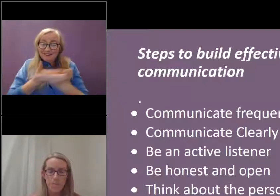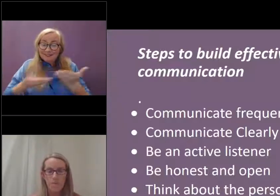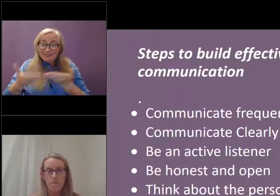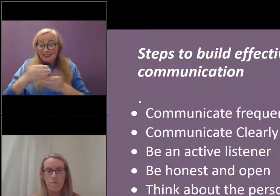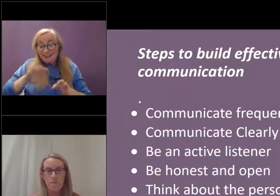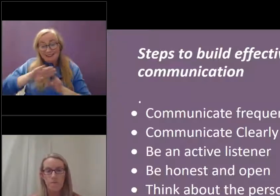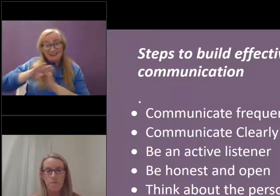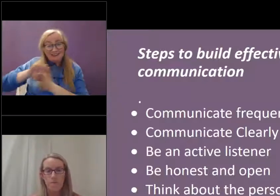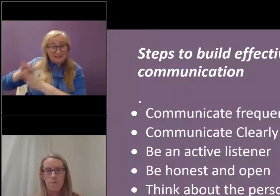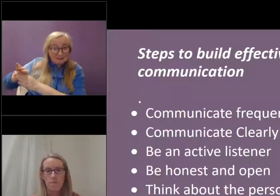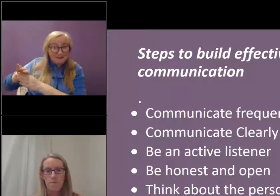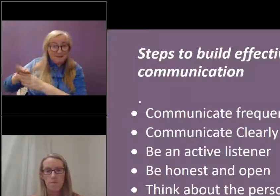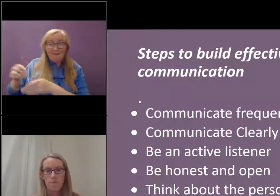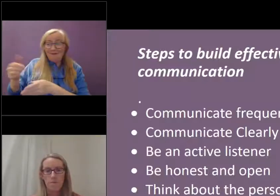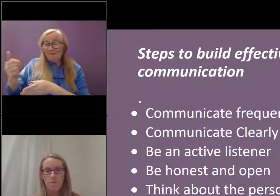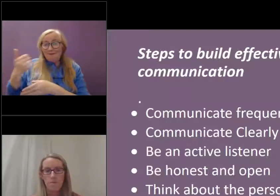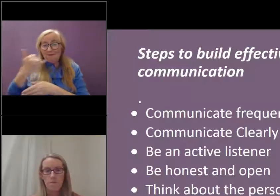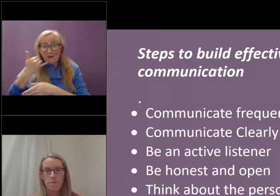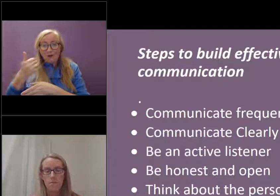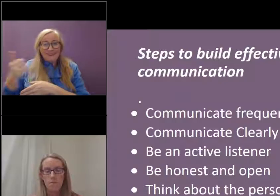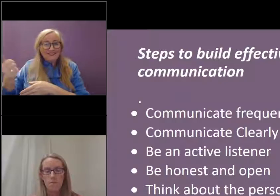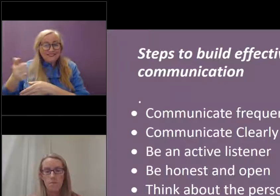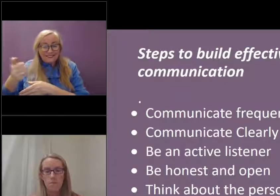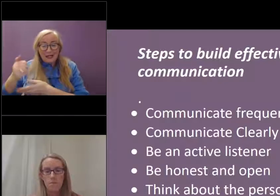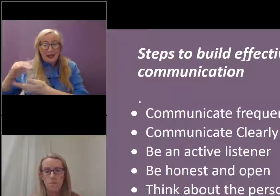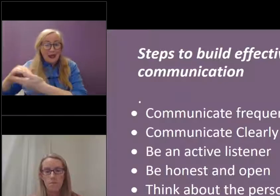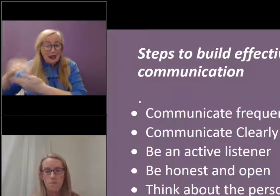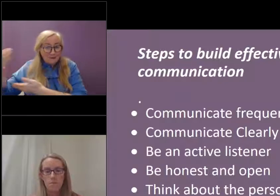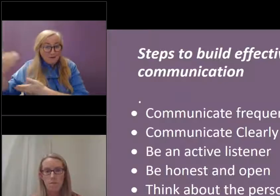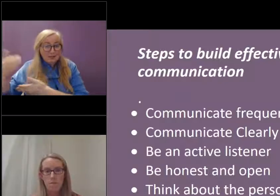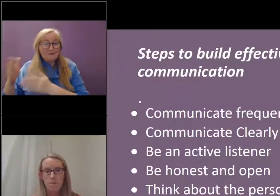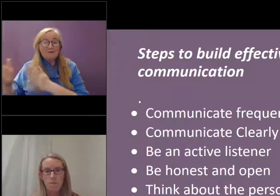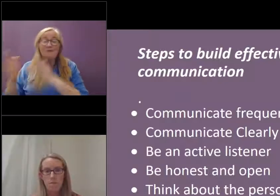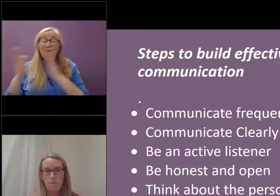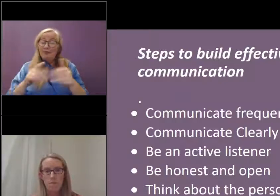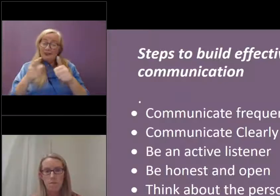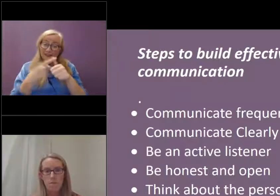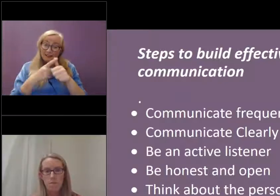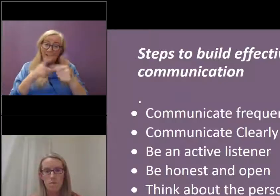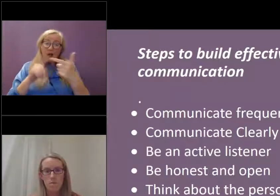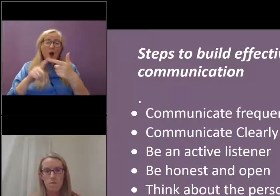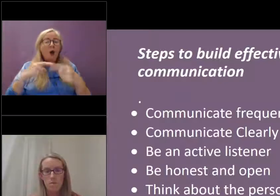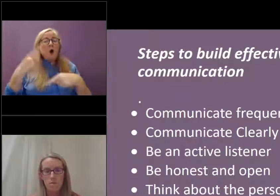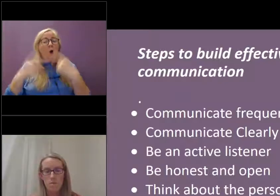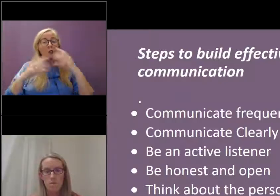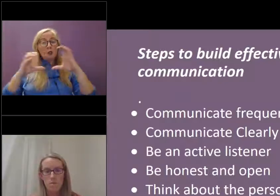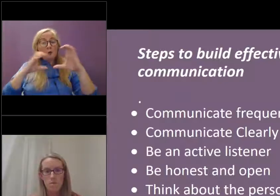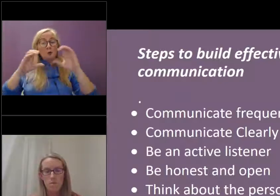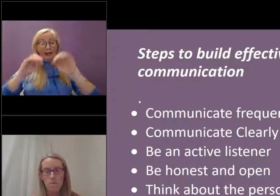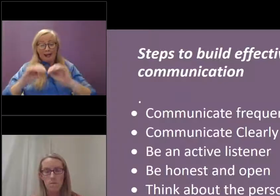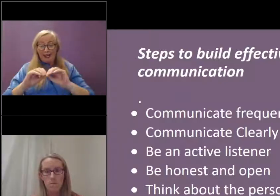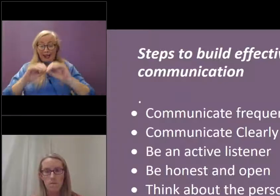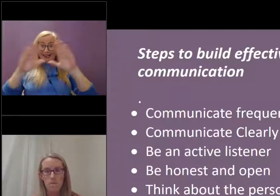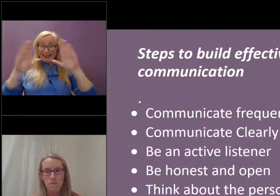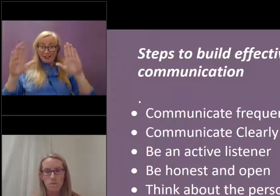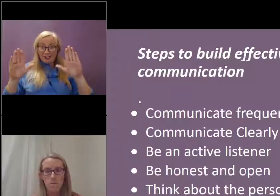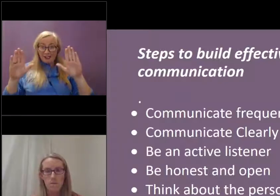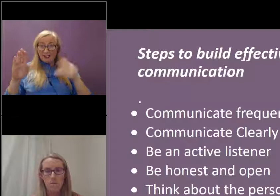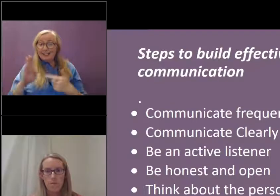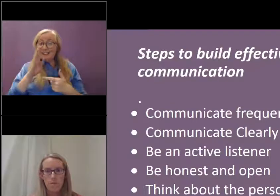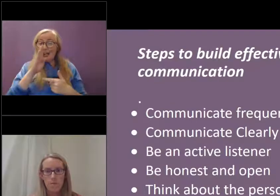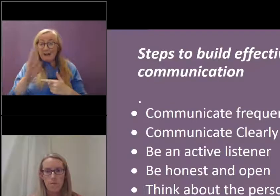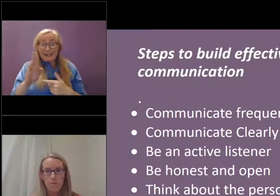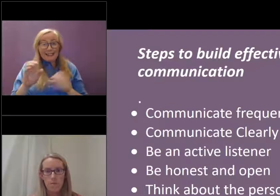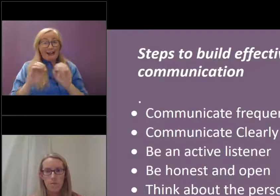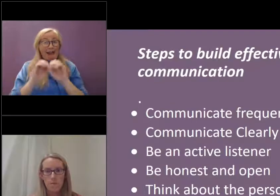conversations. And like previously mentioned, that being clear and direct, very much stating what the issue